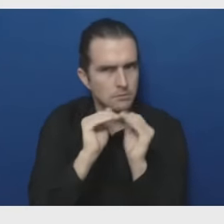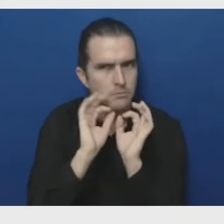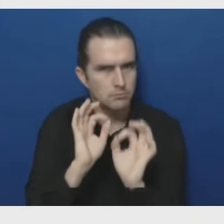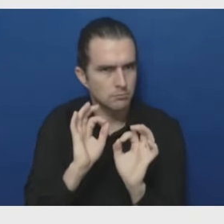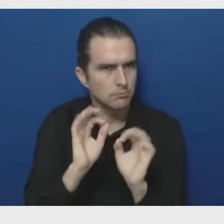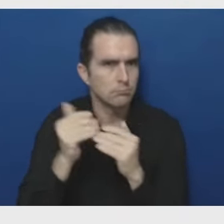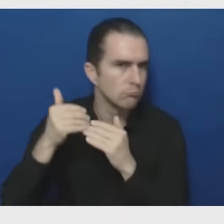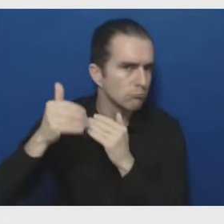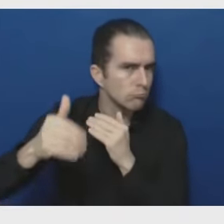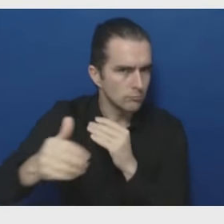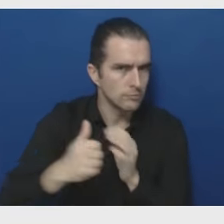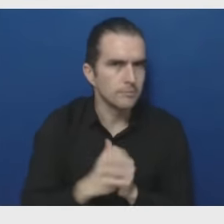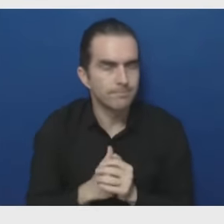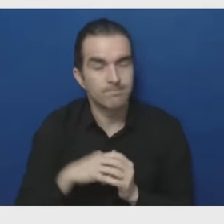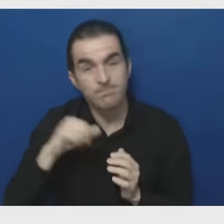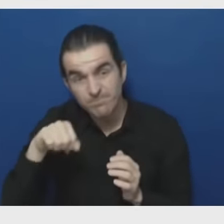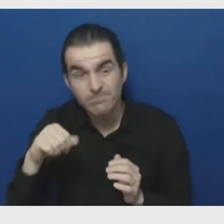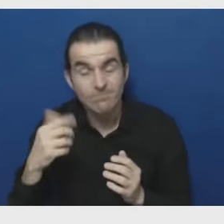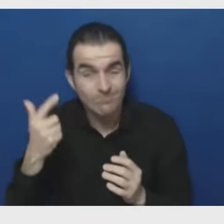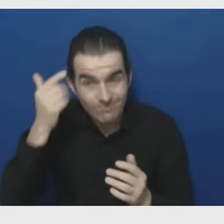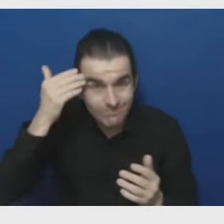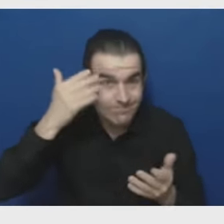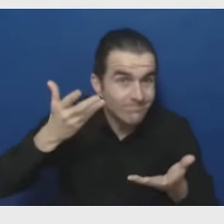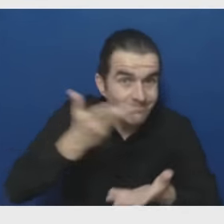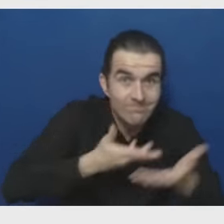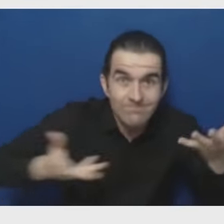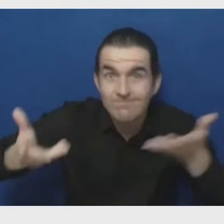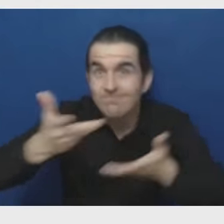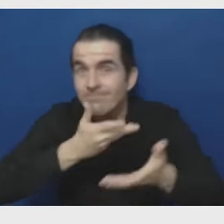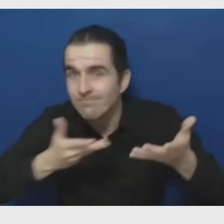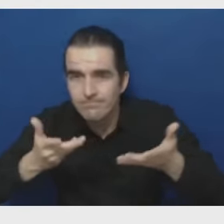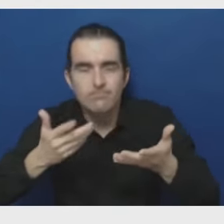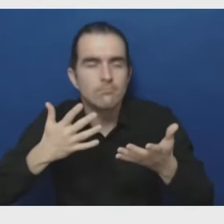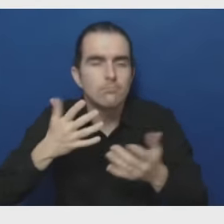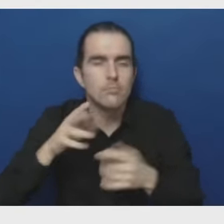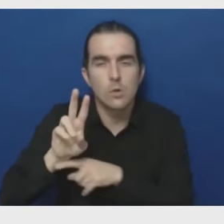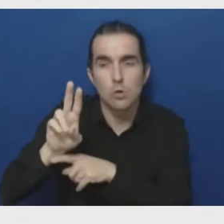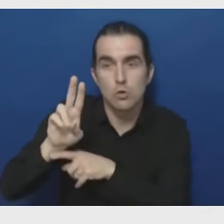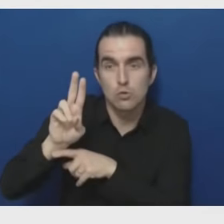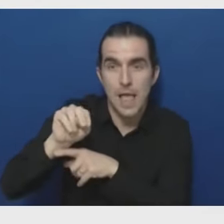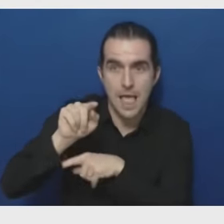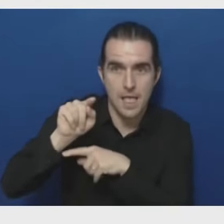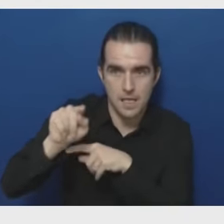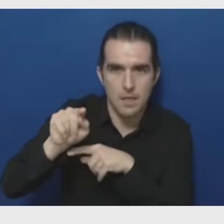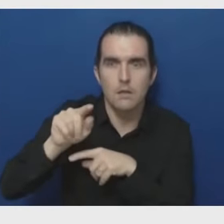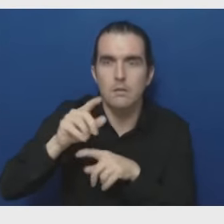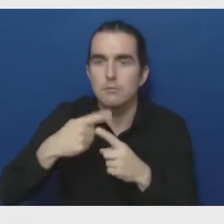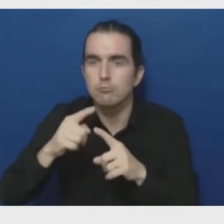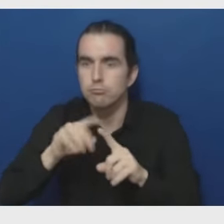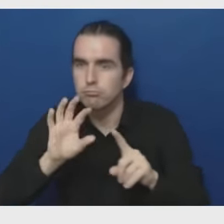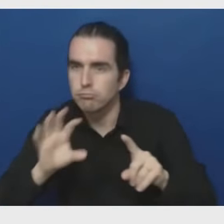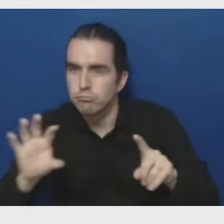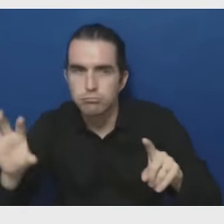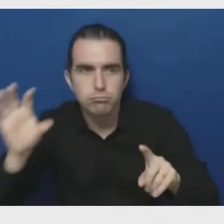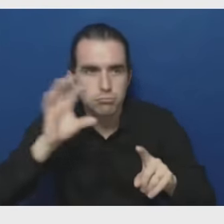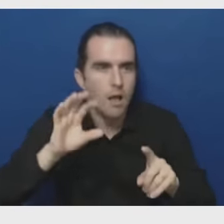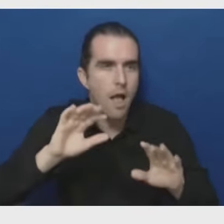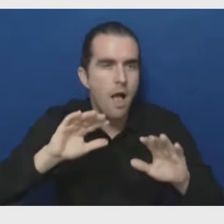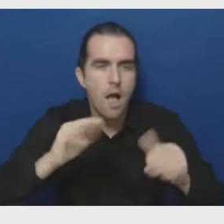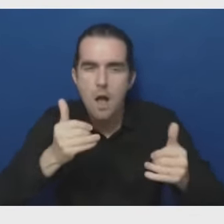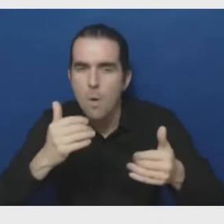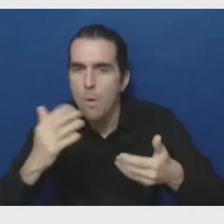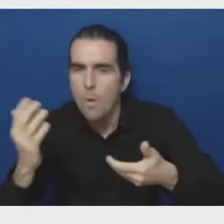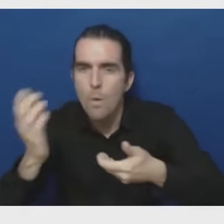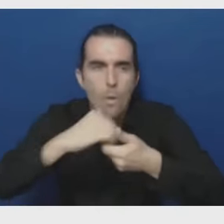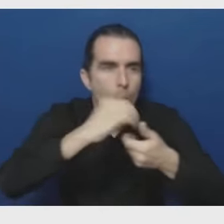to Milan, as it has been mentioned before, to co-chair the Youth Pre-COP. That will be a very important event